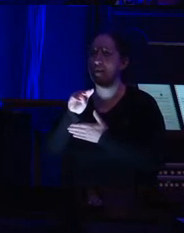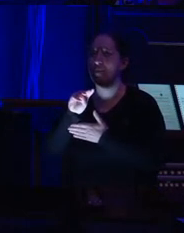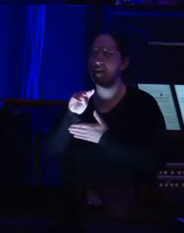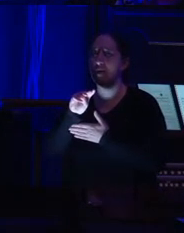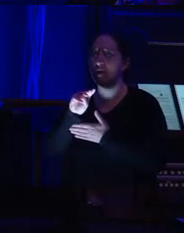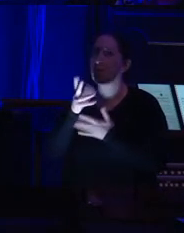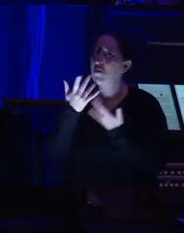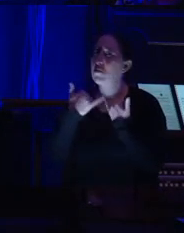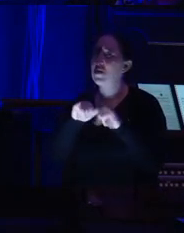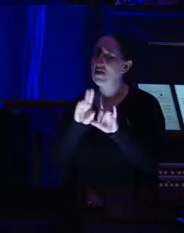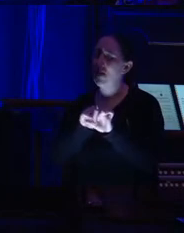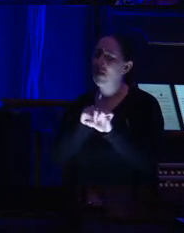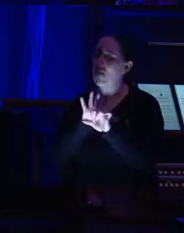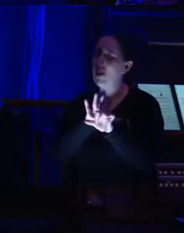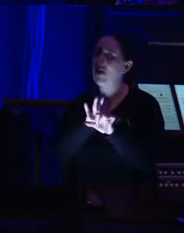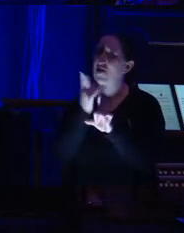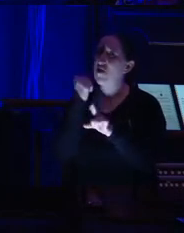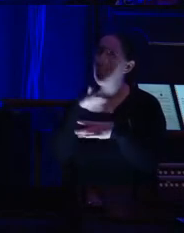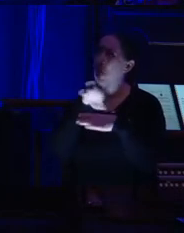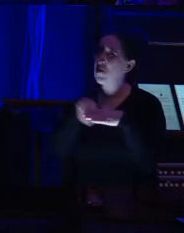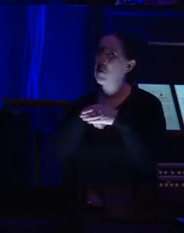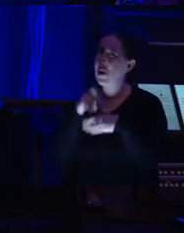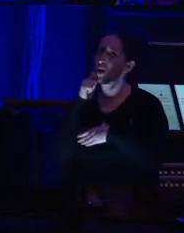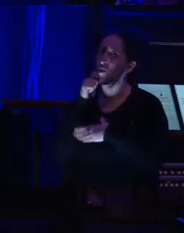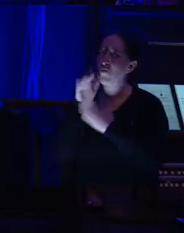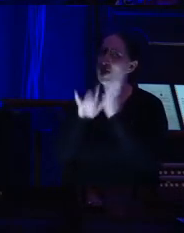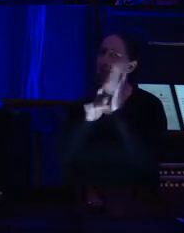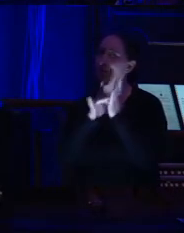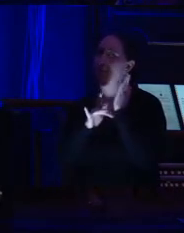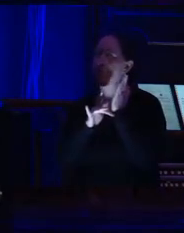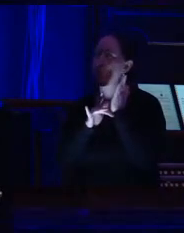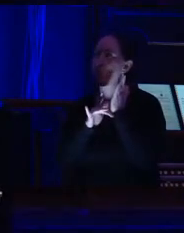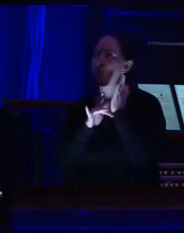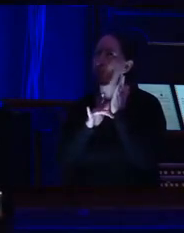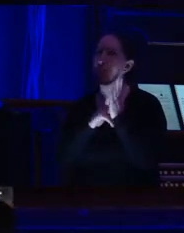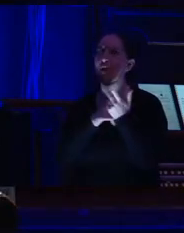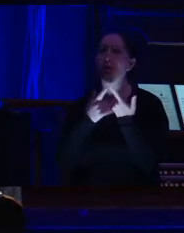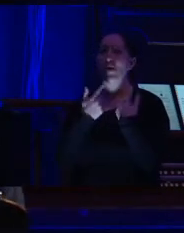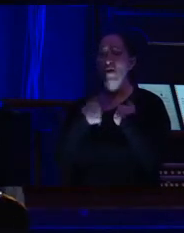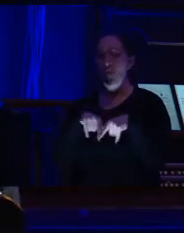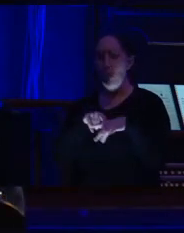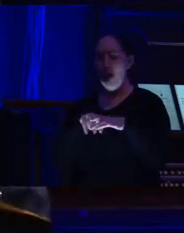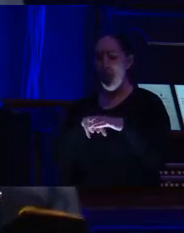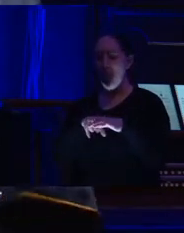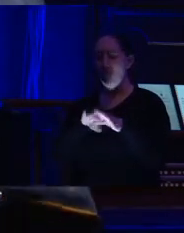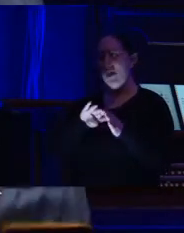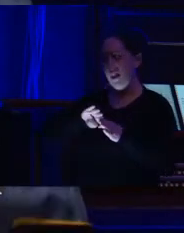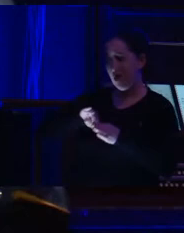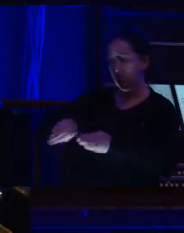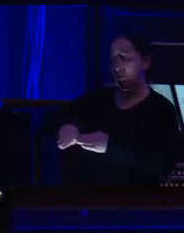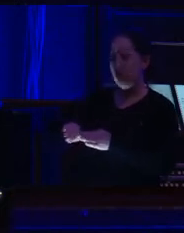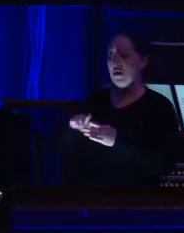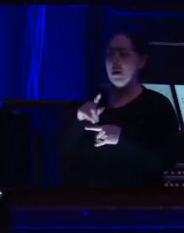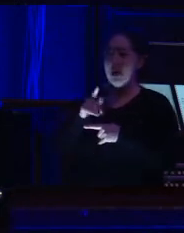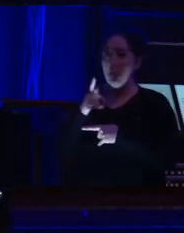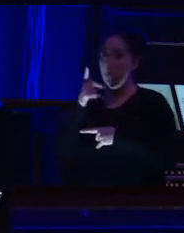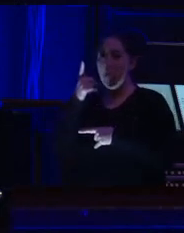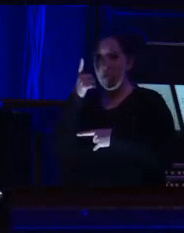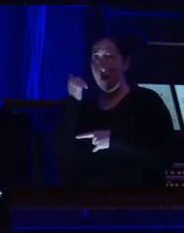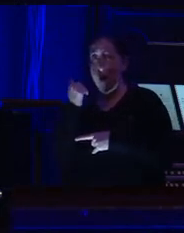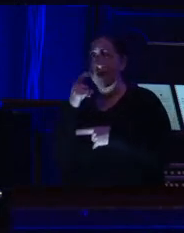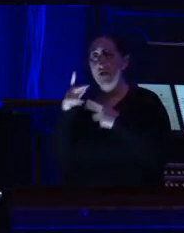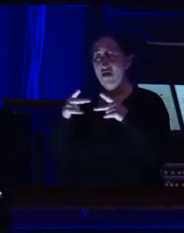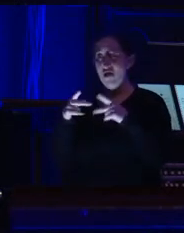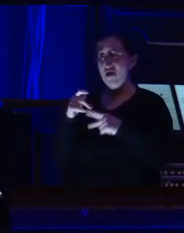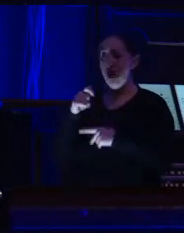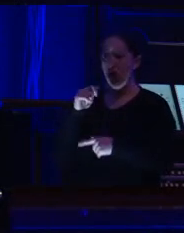immune from participating in racism. We have excluded and segregated individuals because of their race or